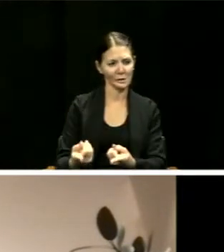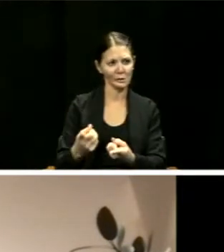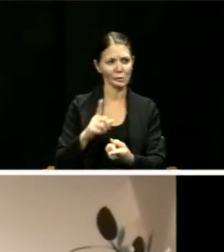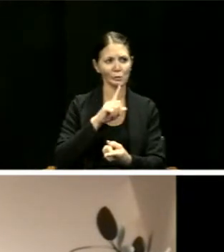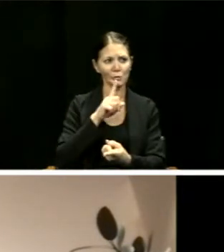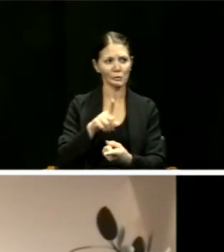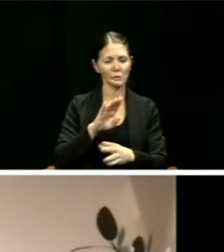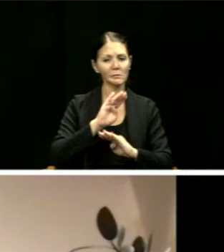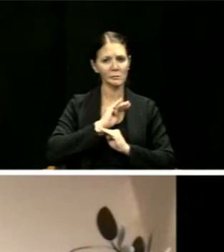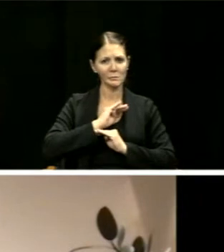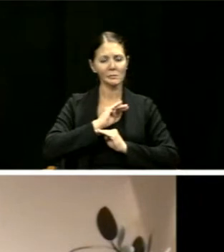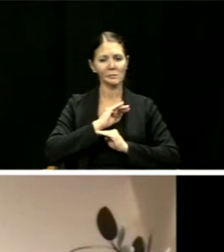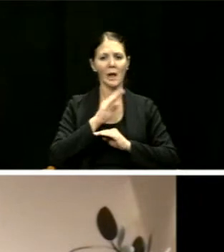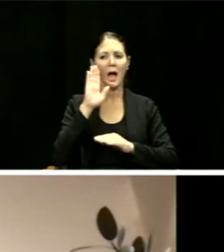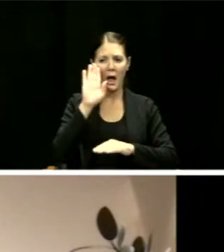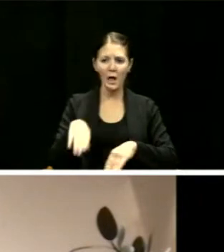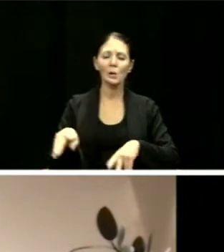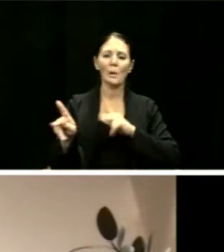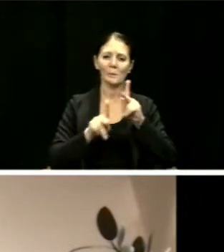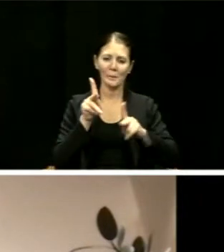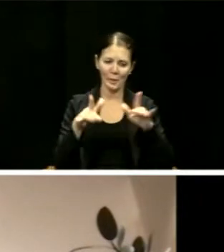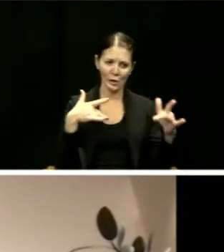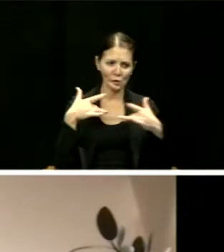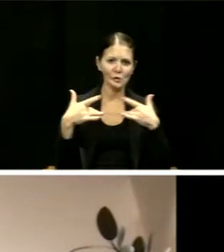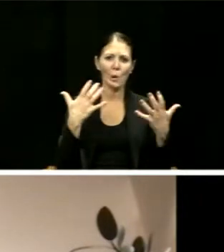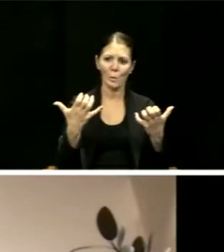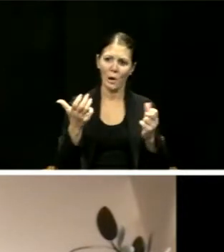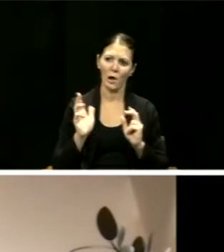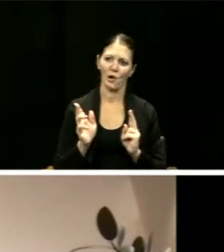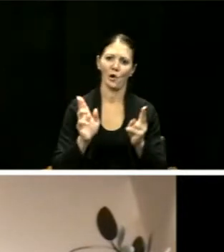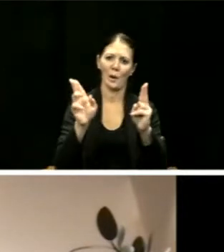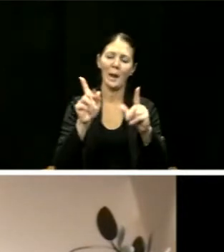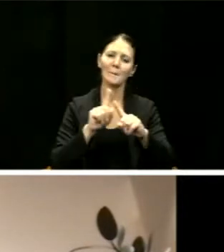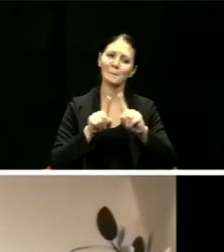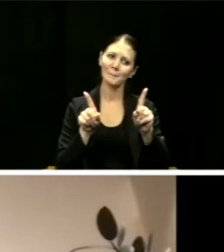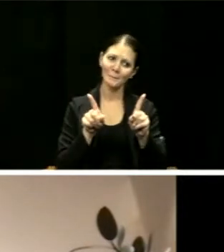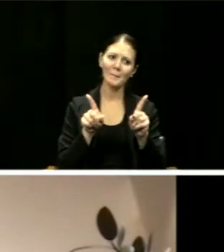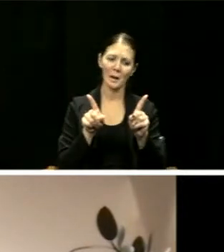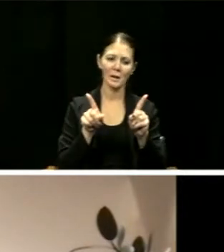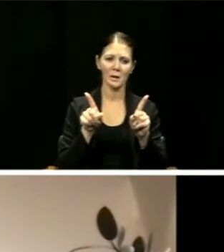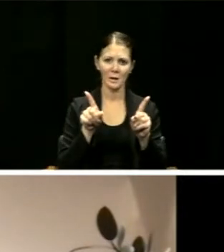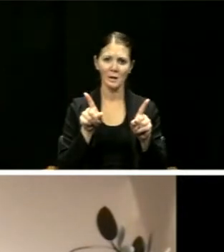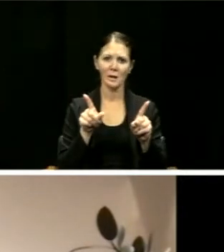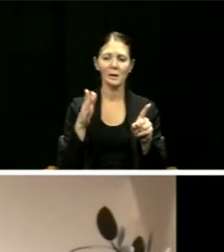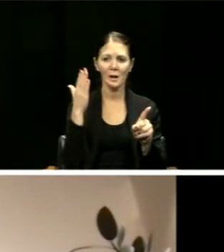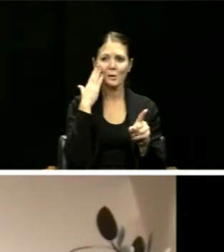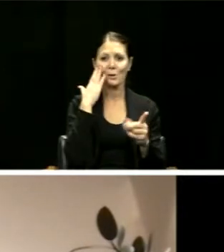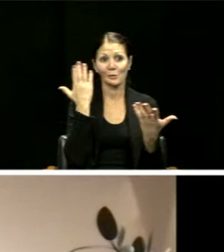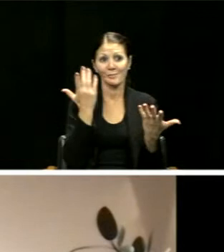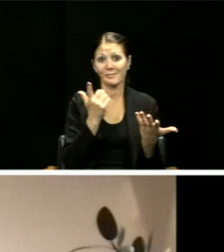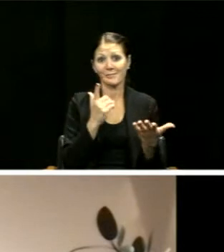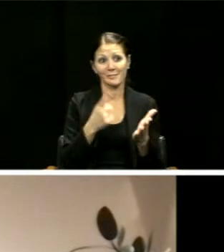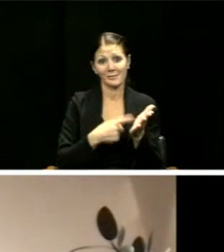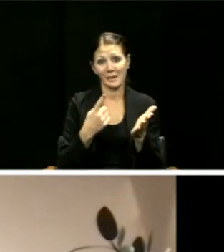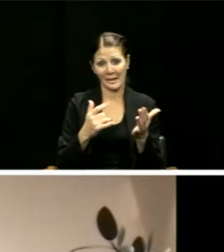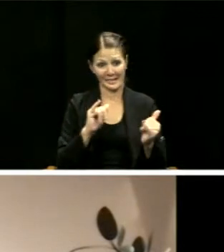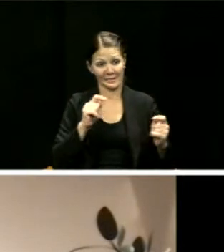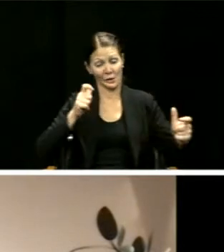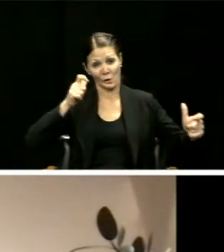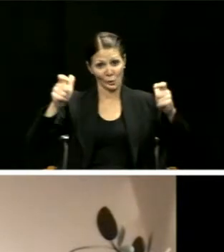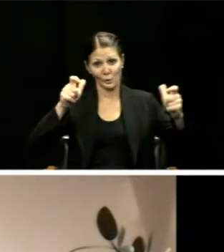I'm pleased. Obviously, people are concerned and they want it to move faster, but you know, the reality of it is it's a very large